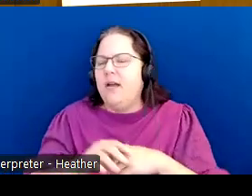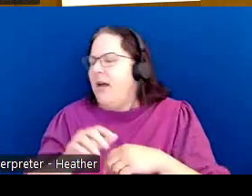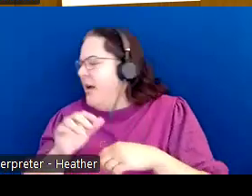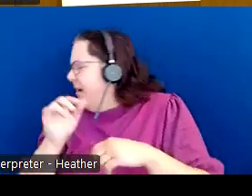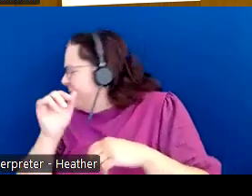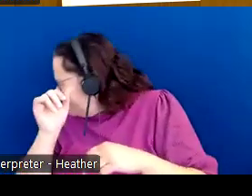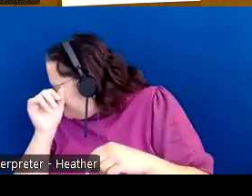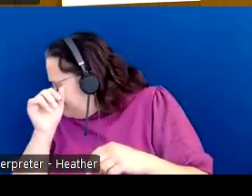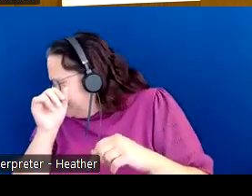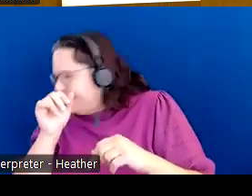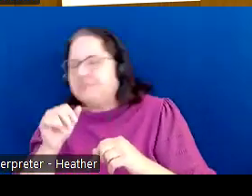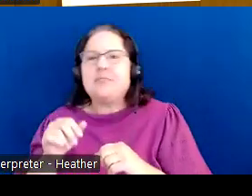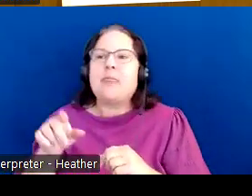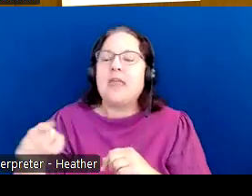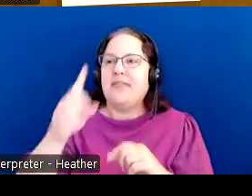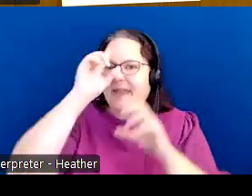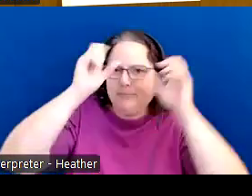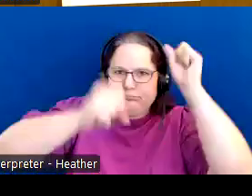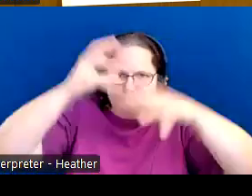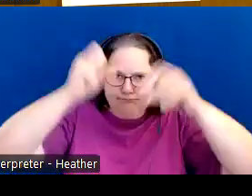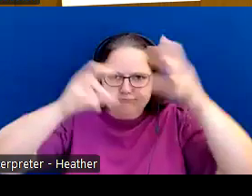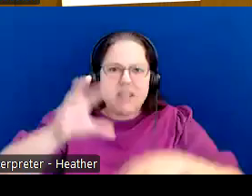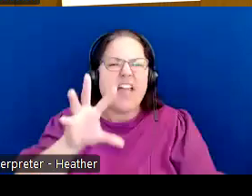50 symptoms. We